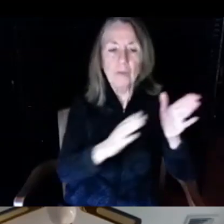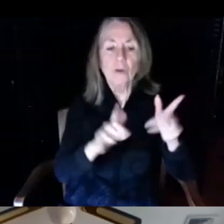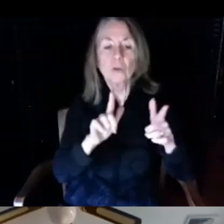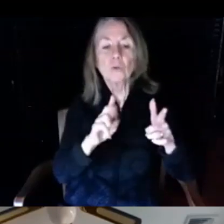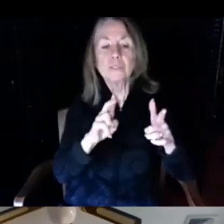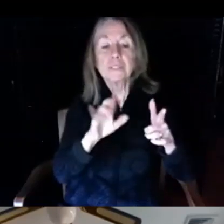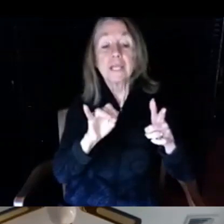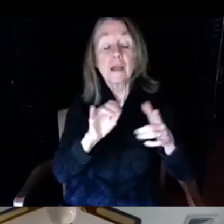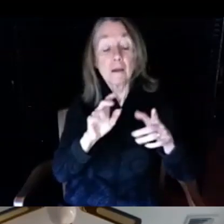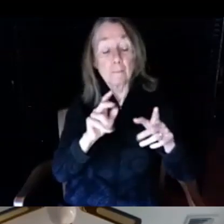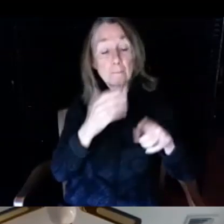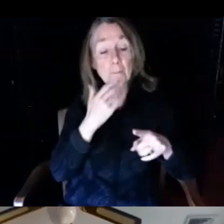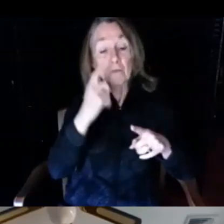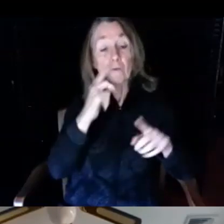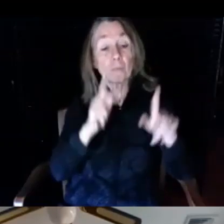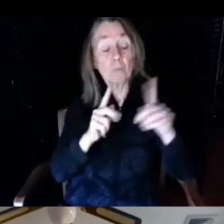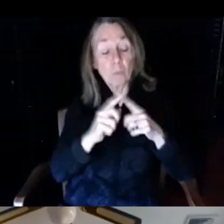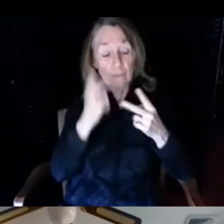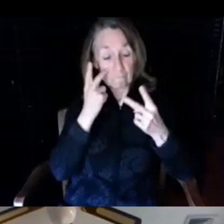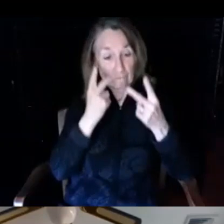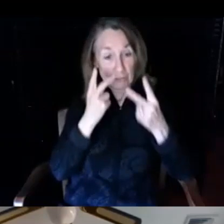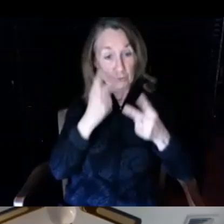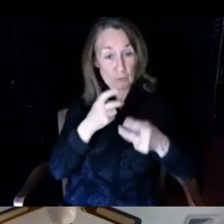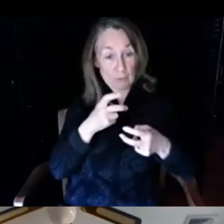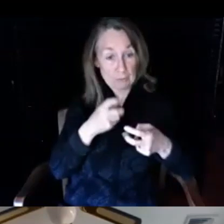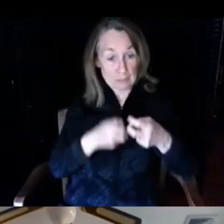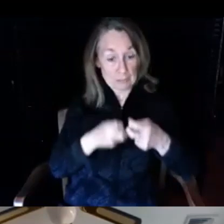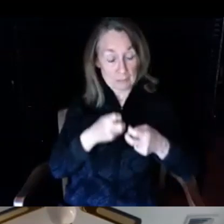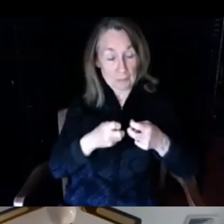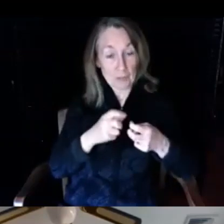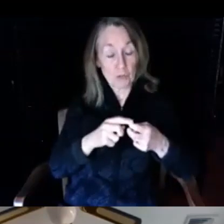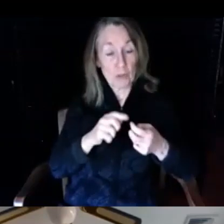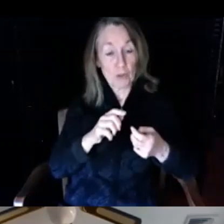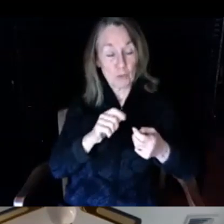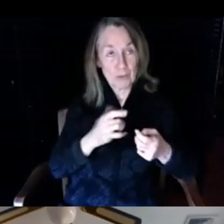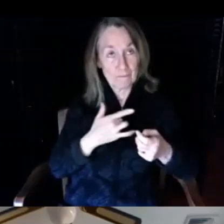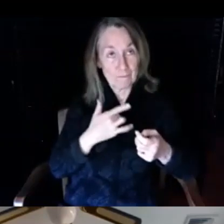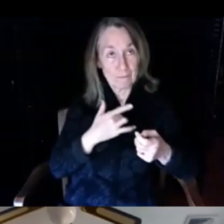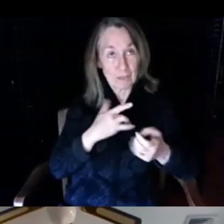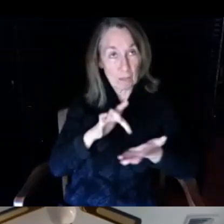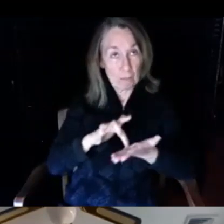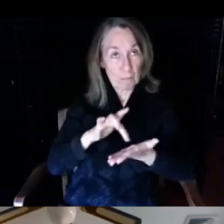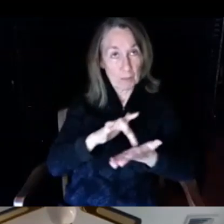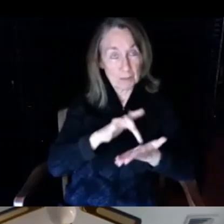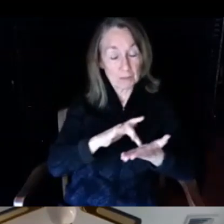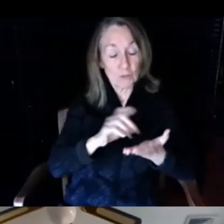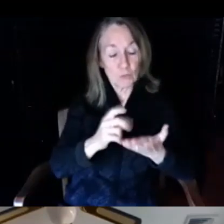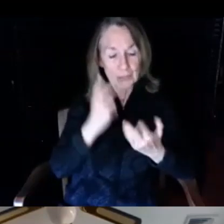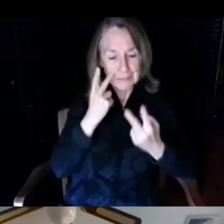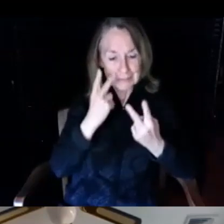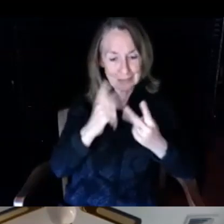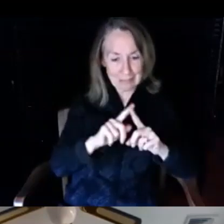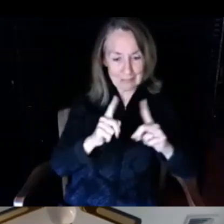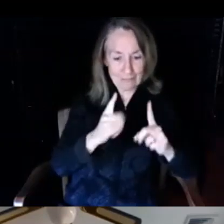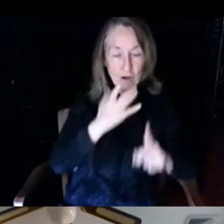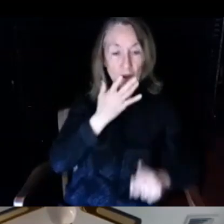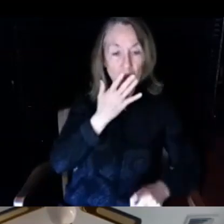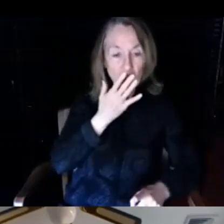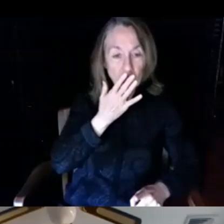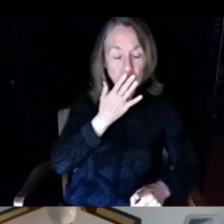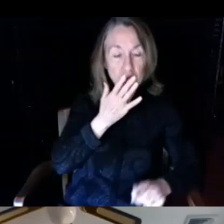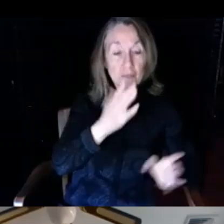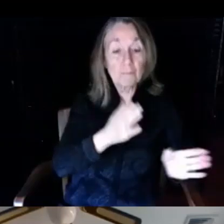with visual disabilities as well, because it has tactile buttons and colors for them to see.